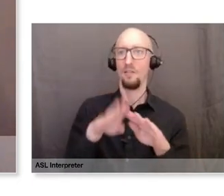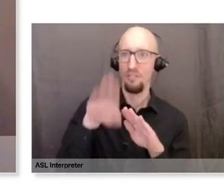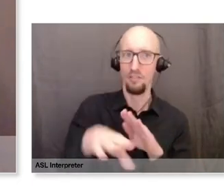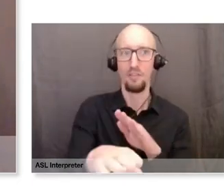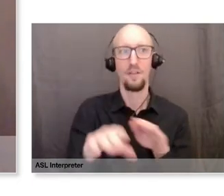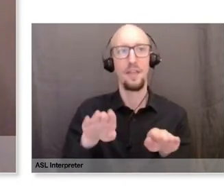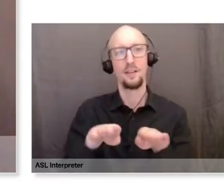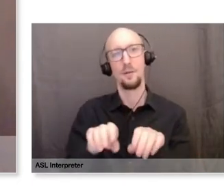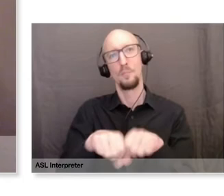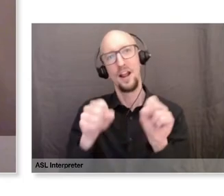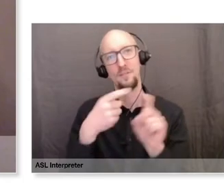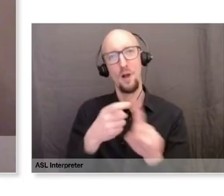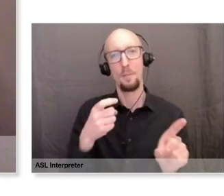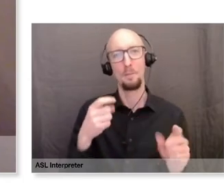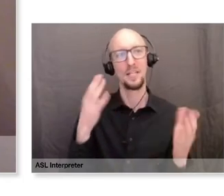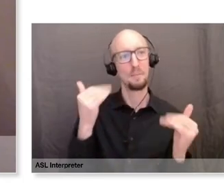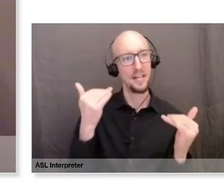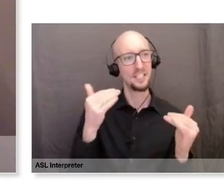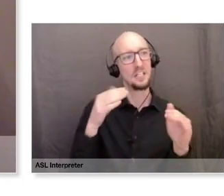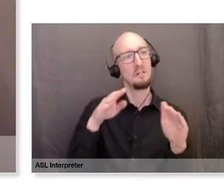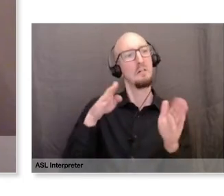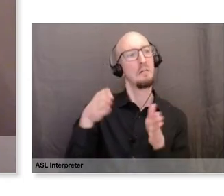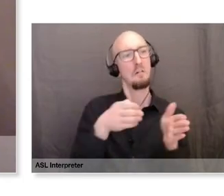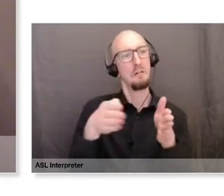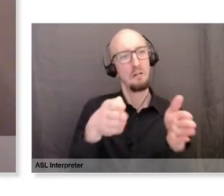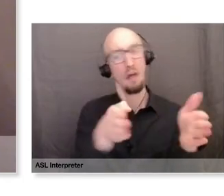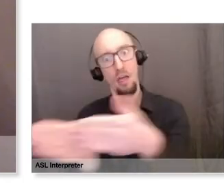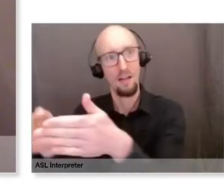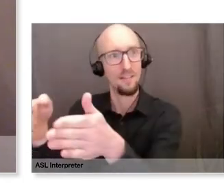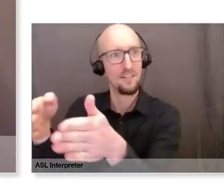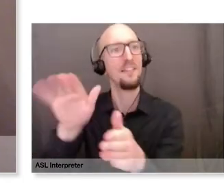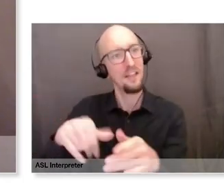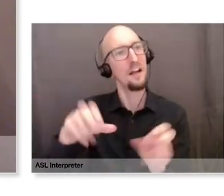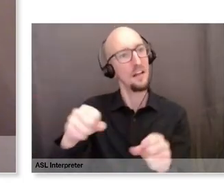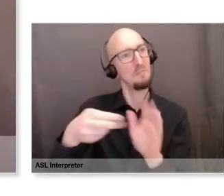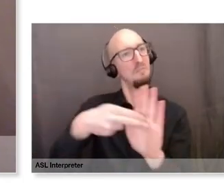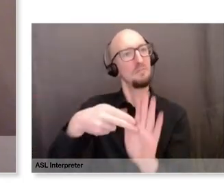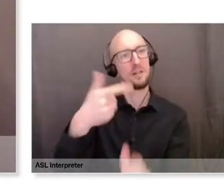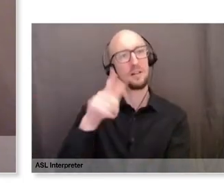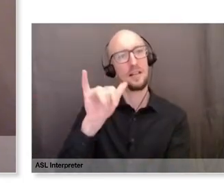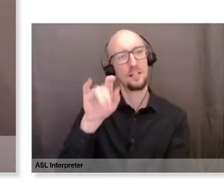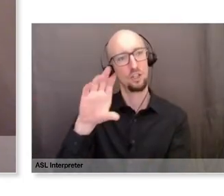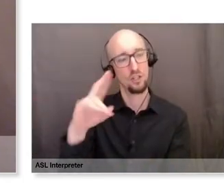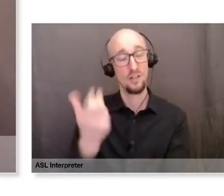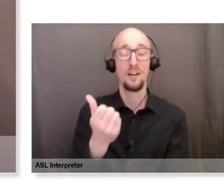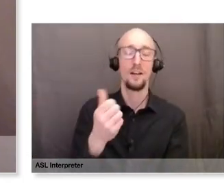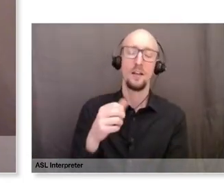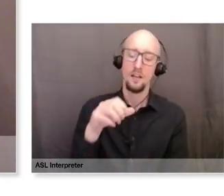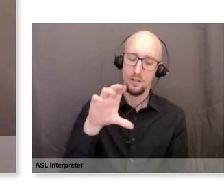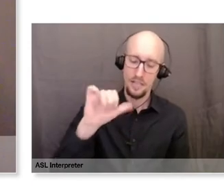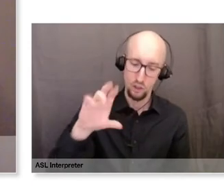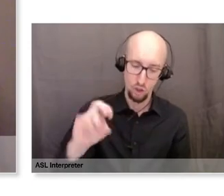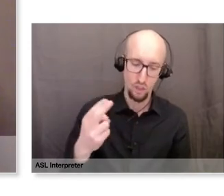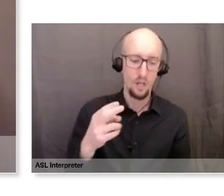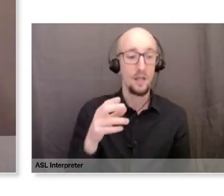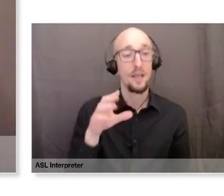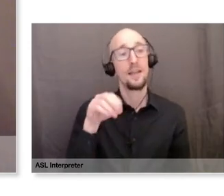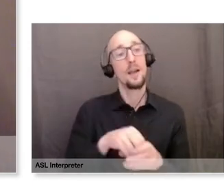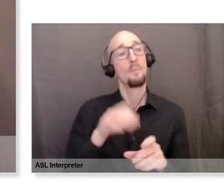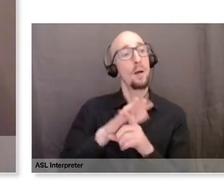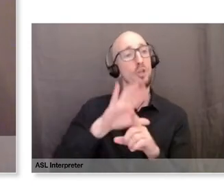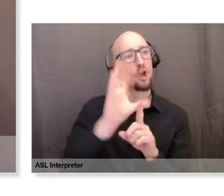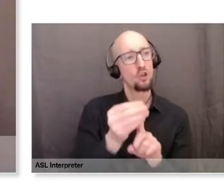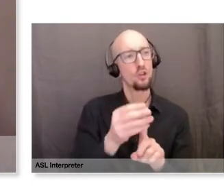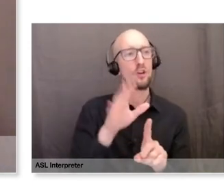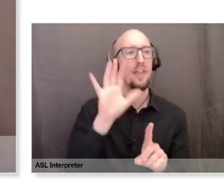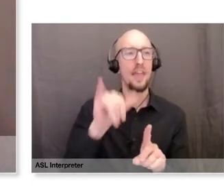flow. Of course, in like popular culture, this has become something more stylized, and it's been taken out of that technological